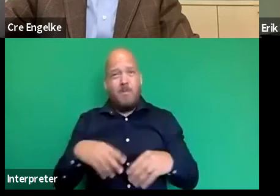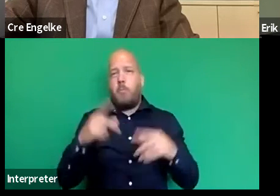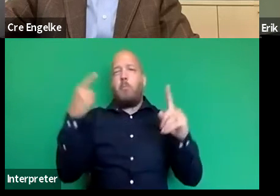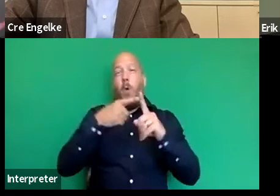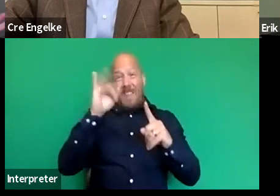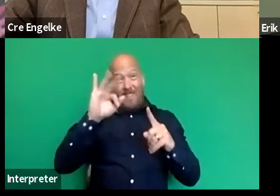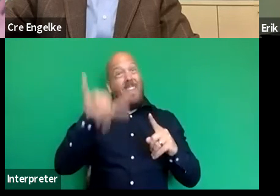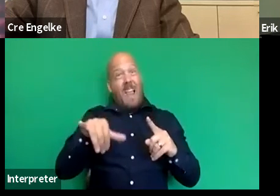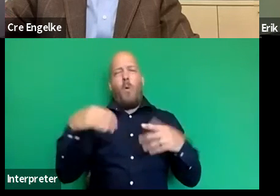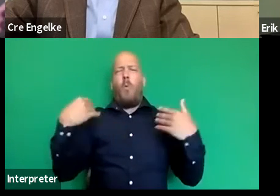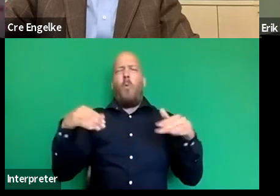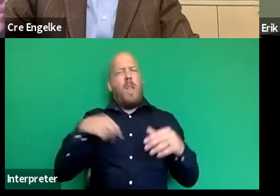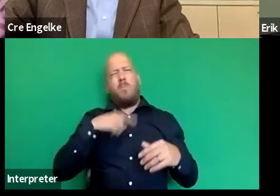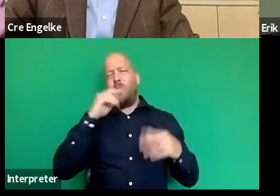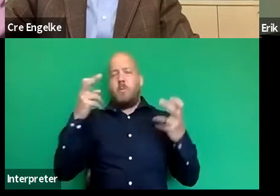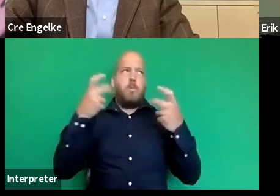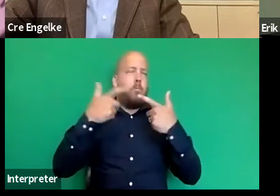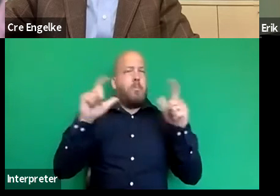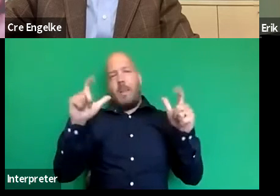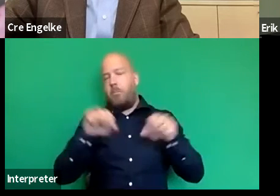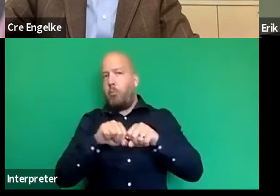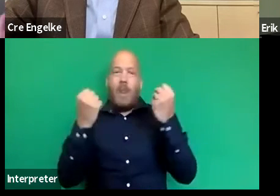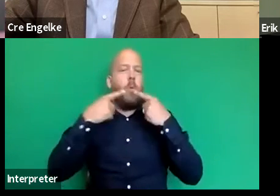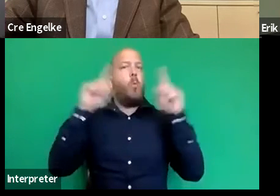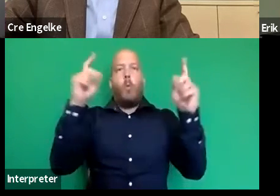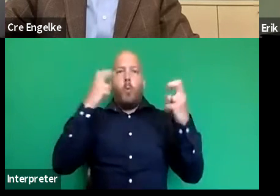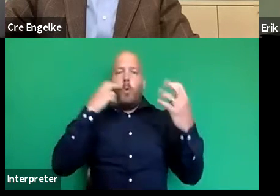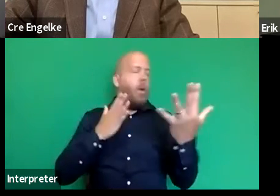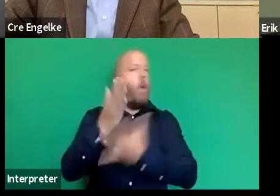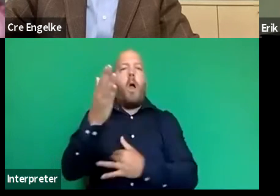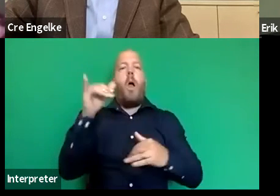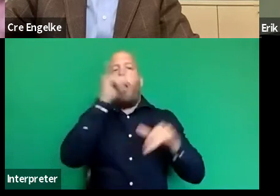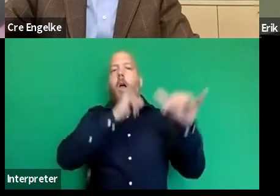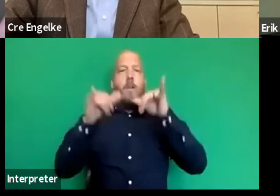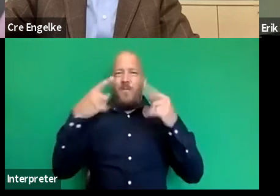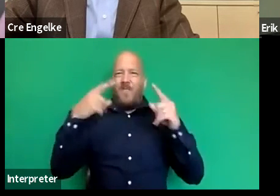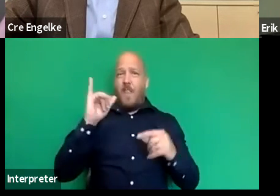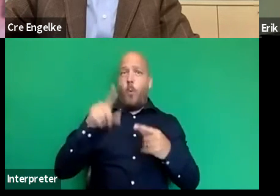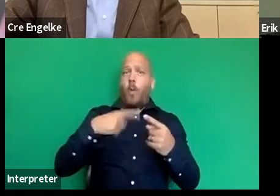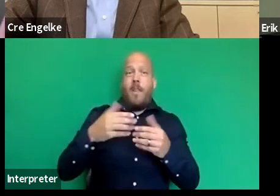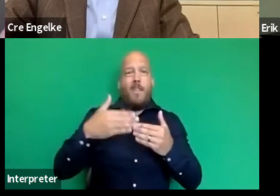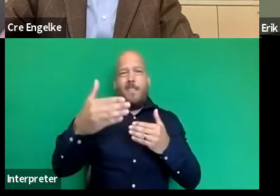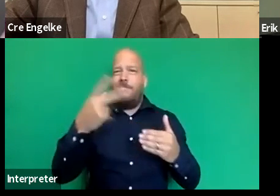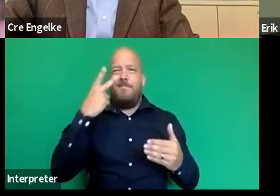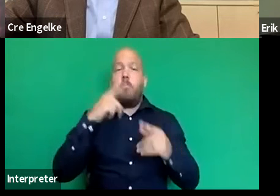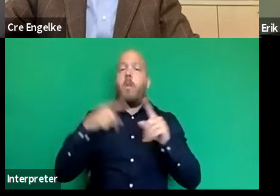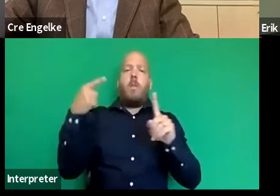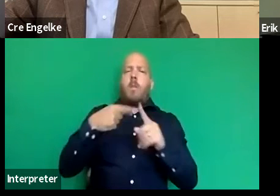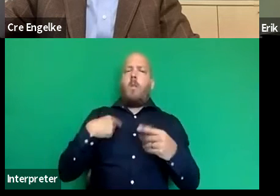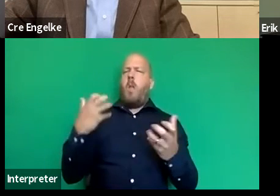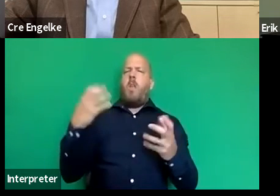of being more and more inclusive of what sometimes are called edge cases and making them less